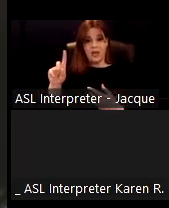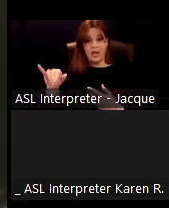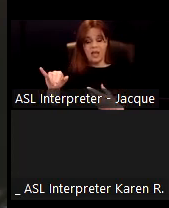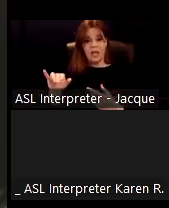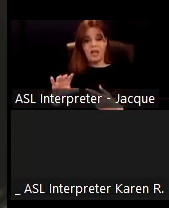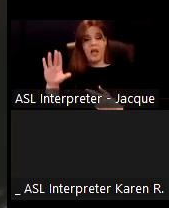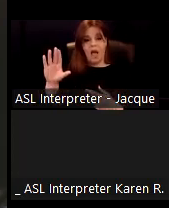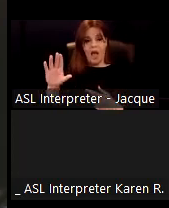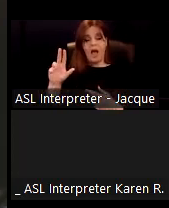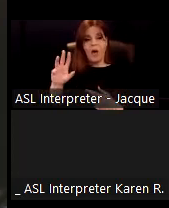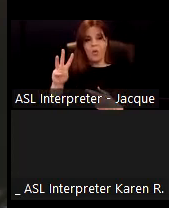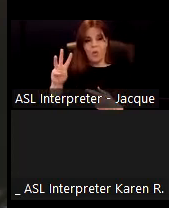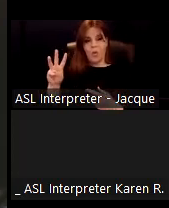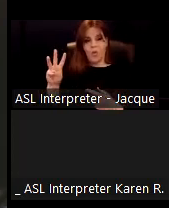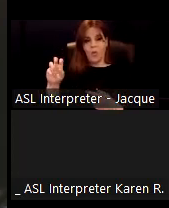I'm